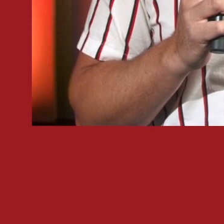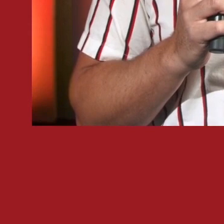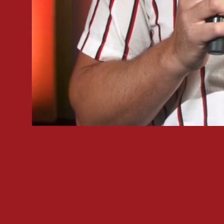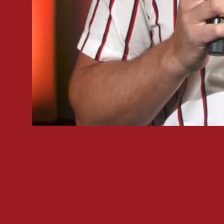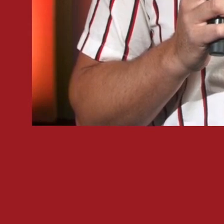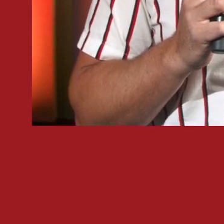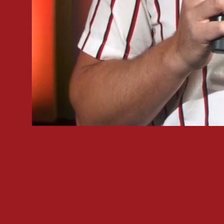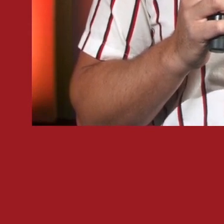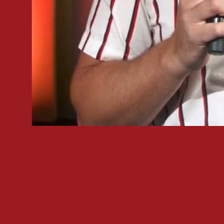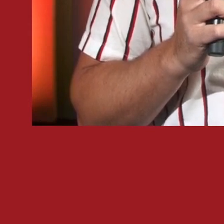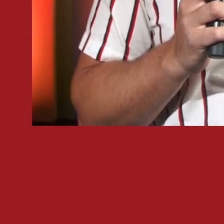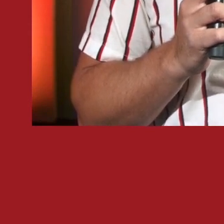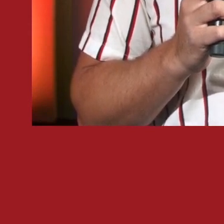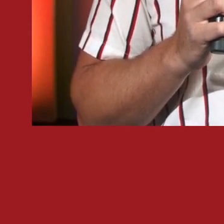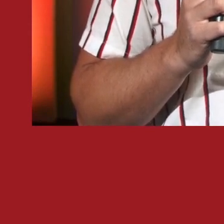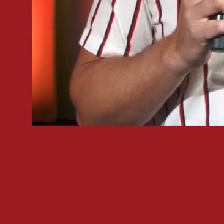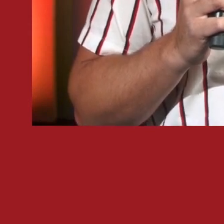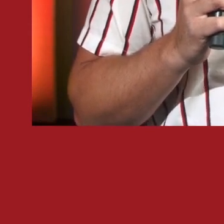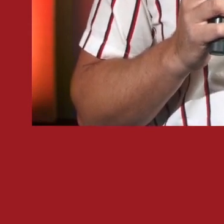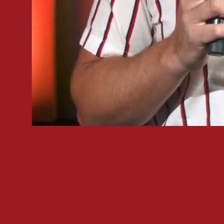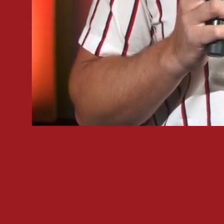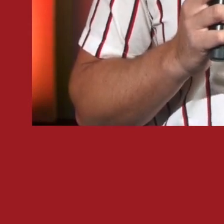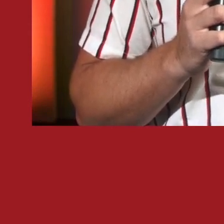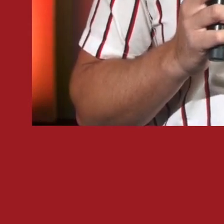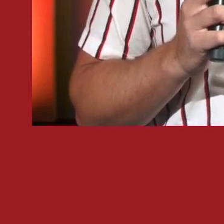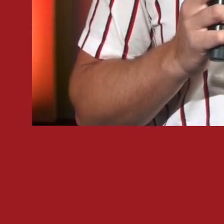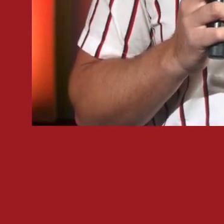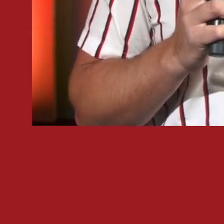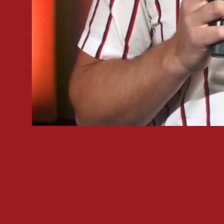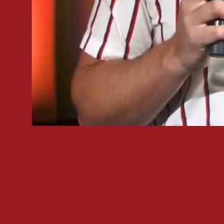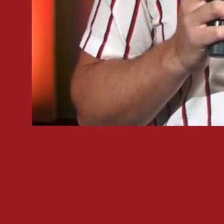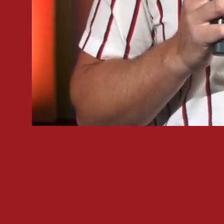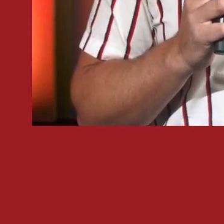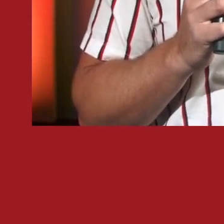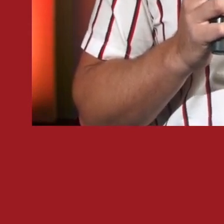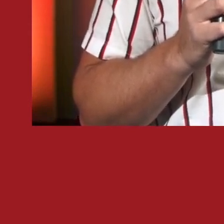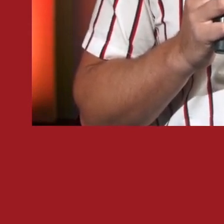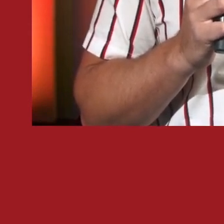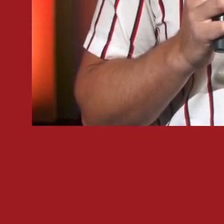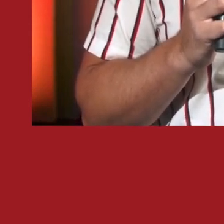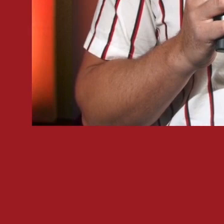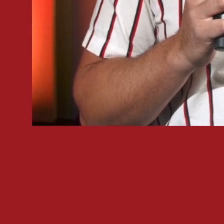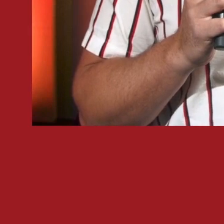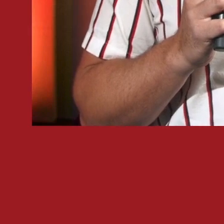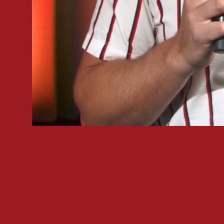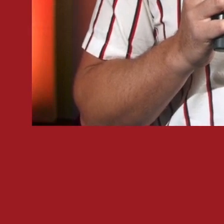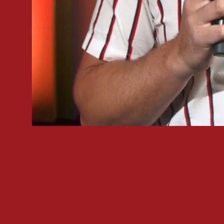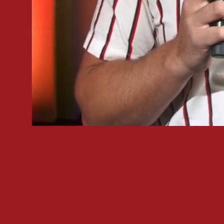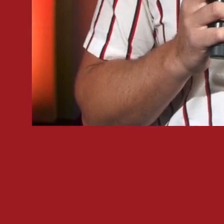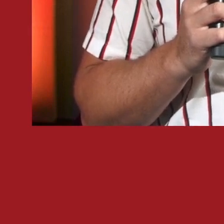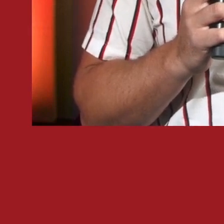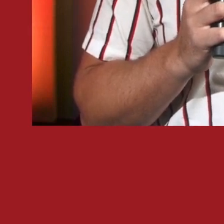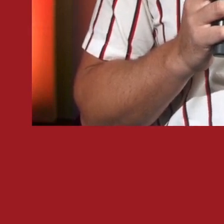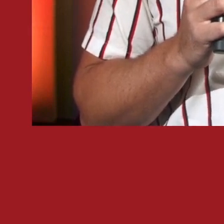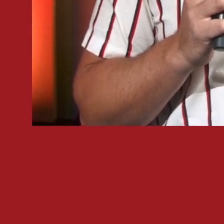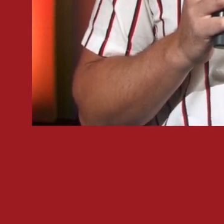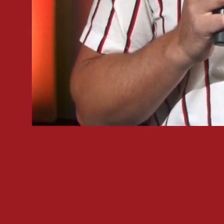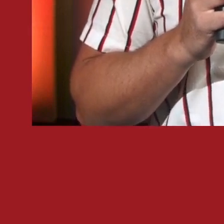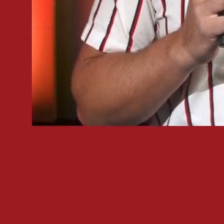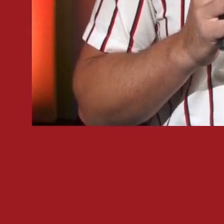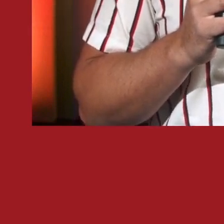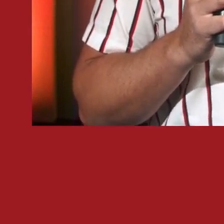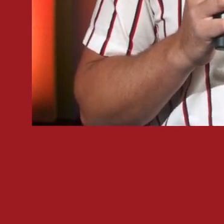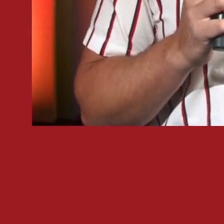for doing that. The other options are that you can give online, and that same opportunity will be available to you to